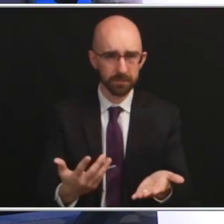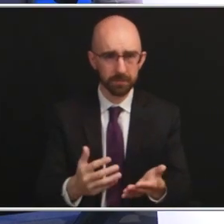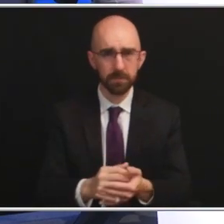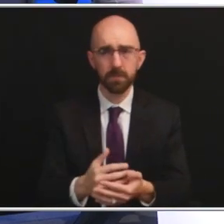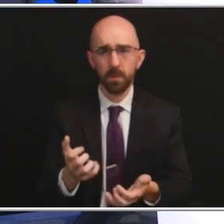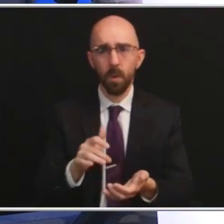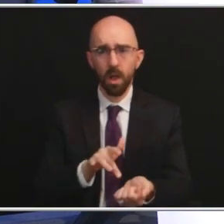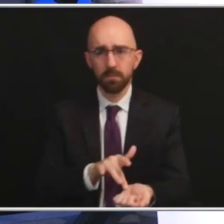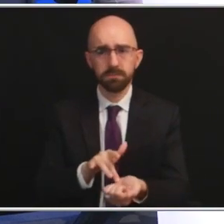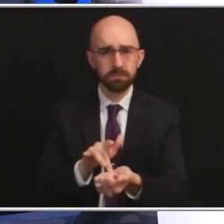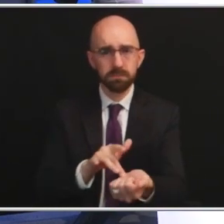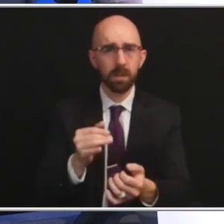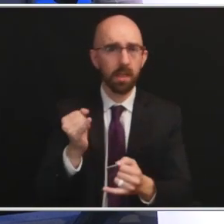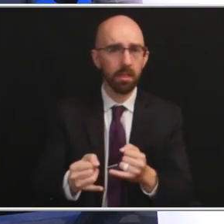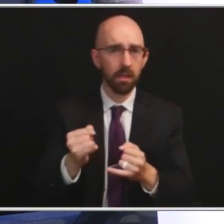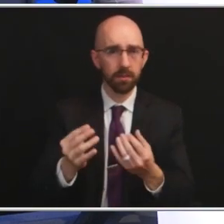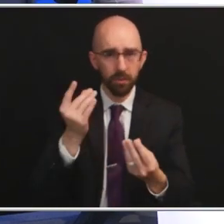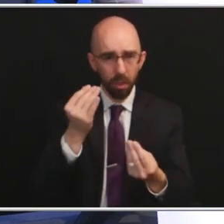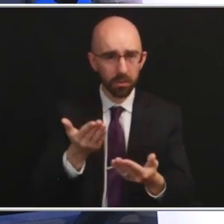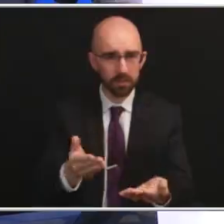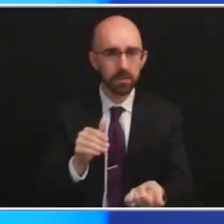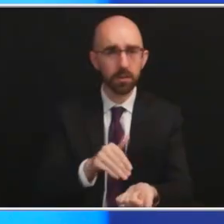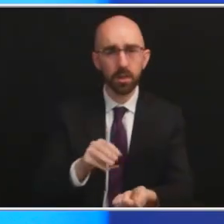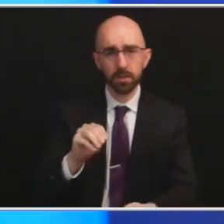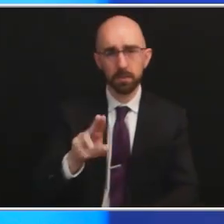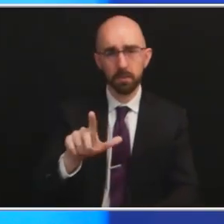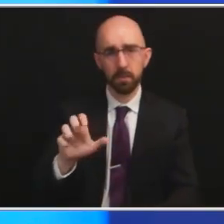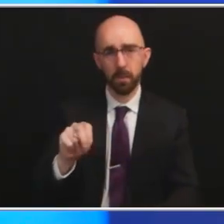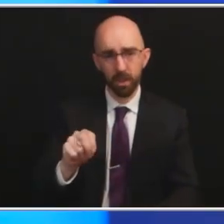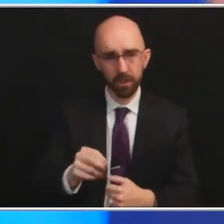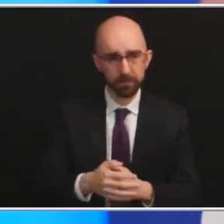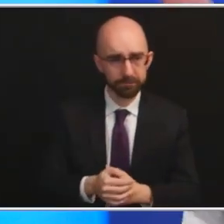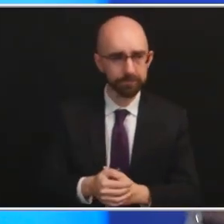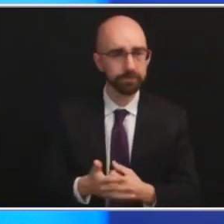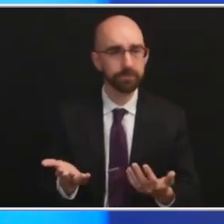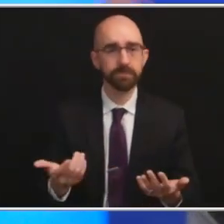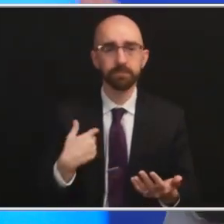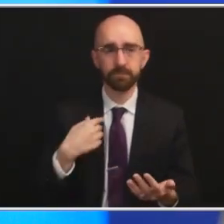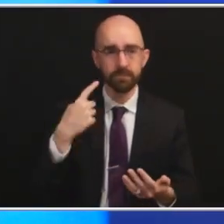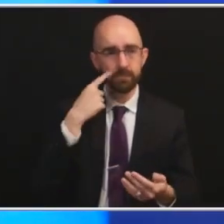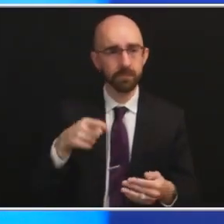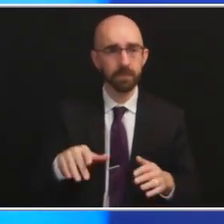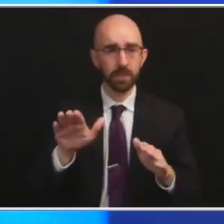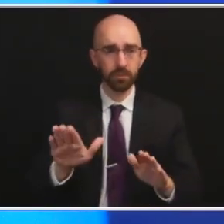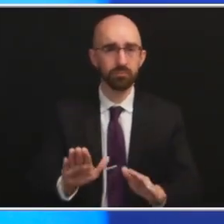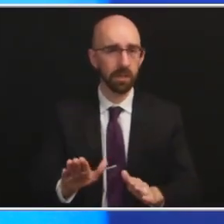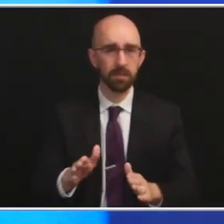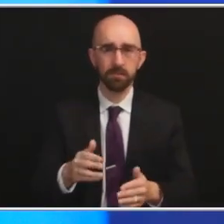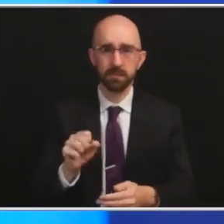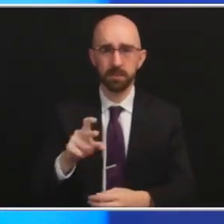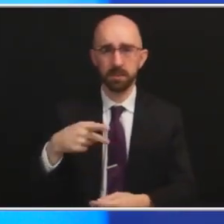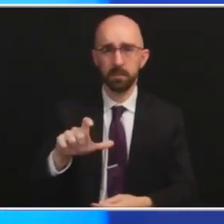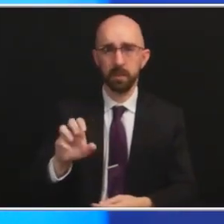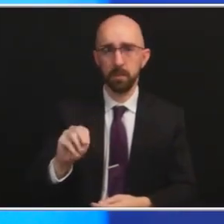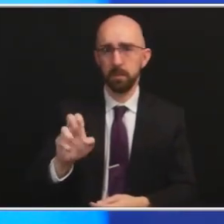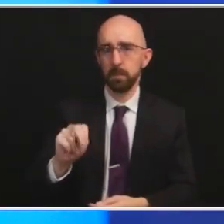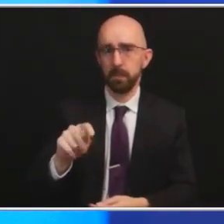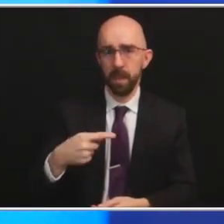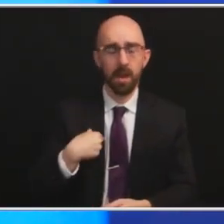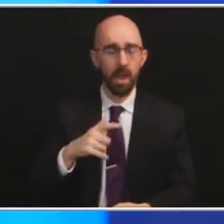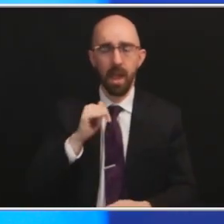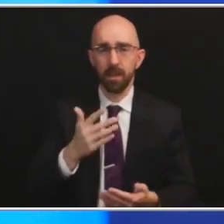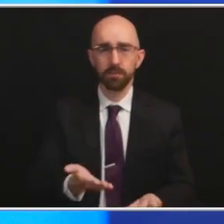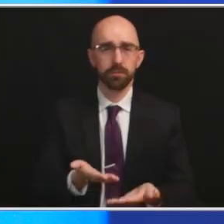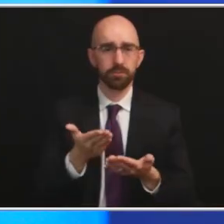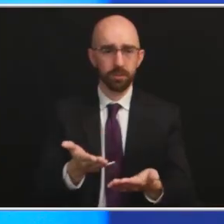from our guests. Dr. Mullen? So I think this is a great supplement. I actually suggest it to a lot